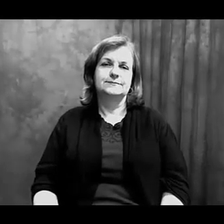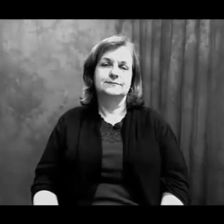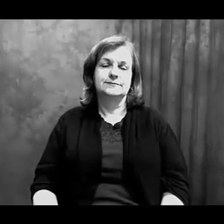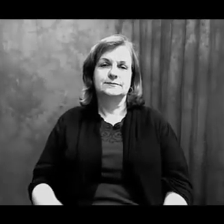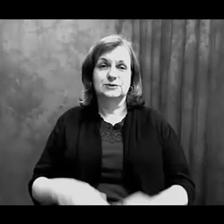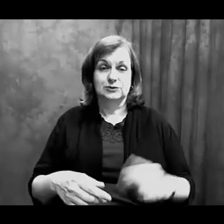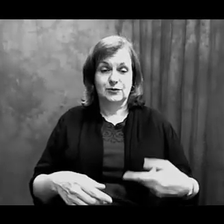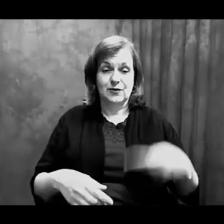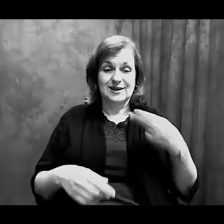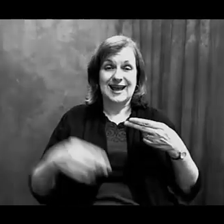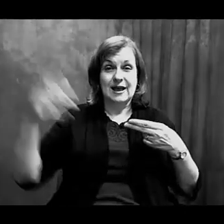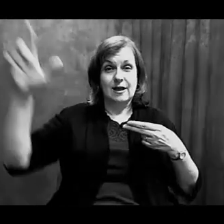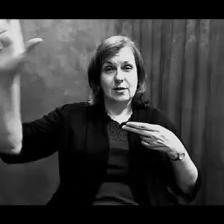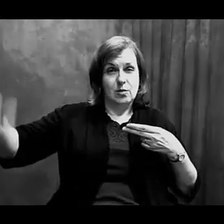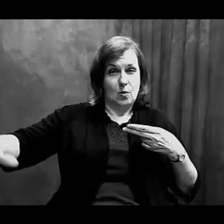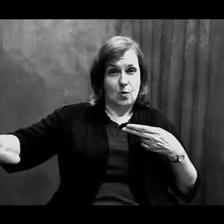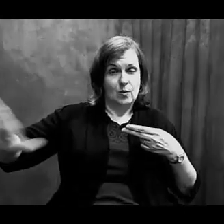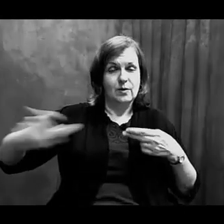Air moves out.